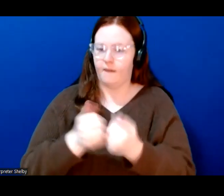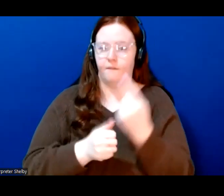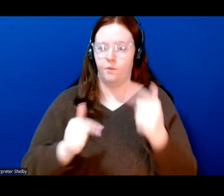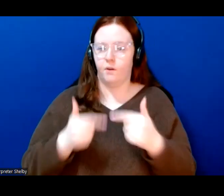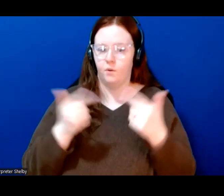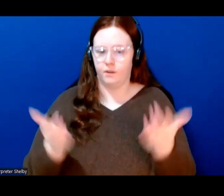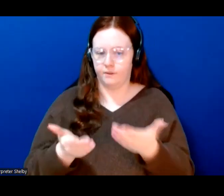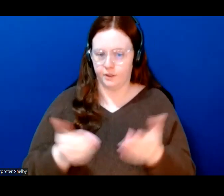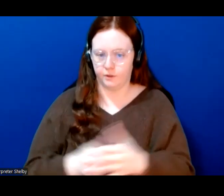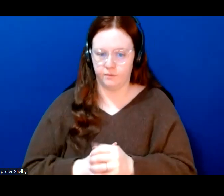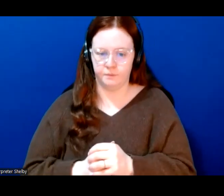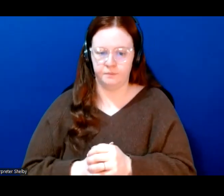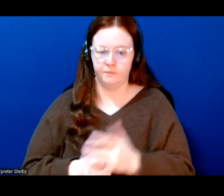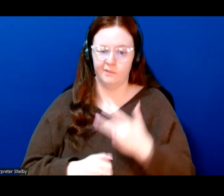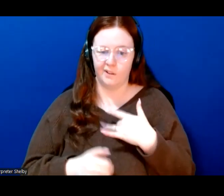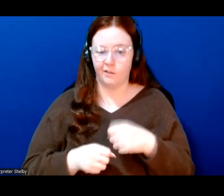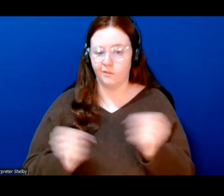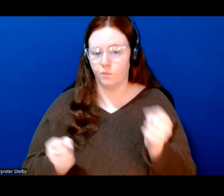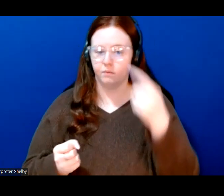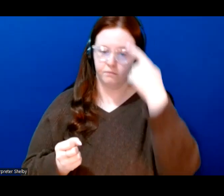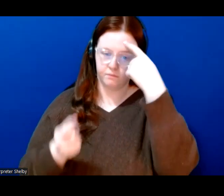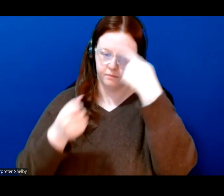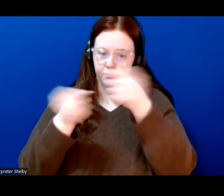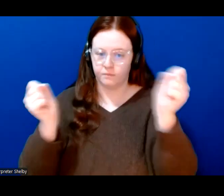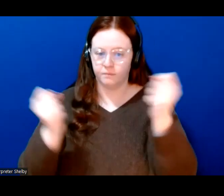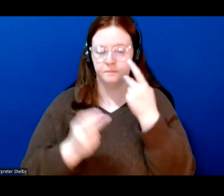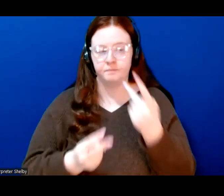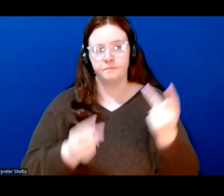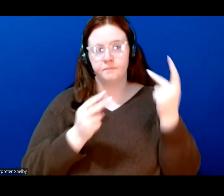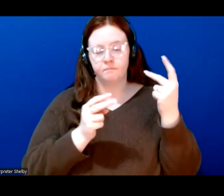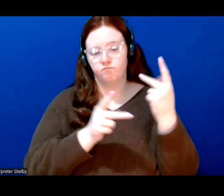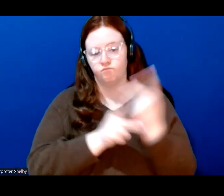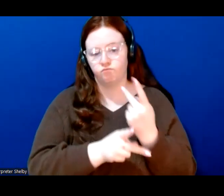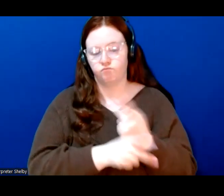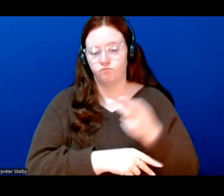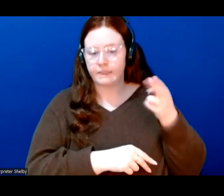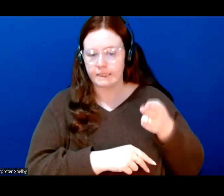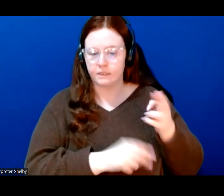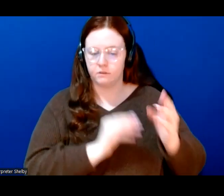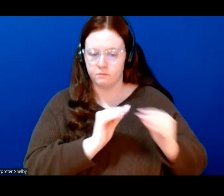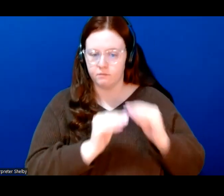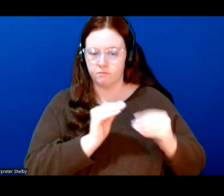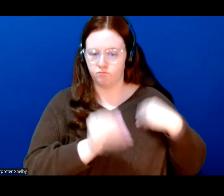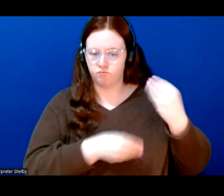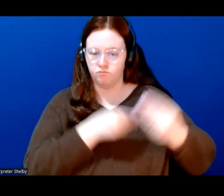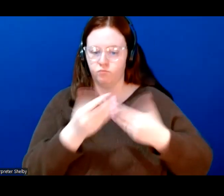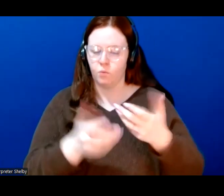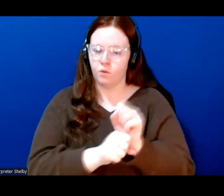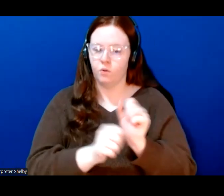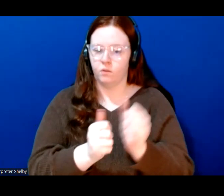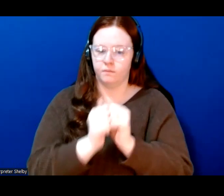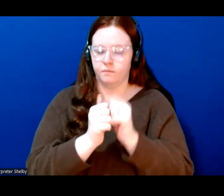home. As we open our hearts and minds to the past, we commit ourselves to working in a spirit of truth